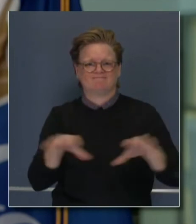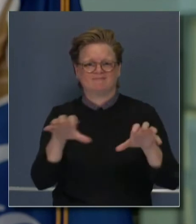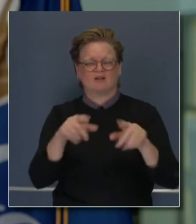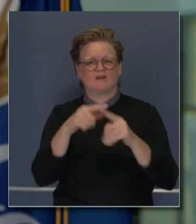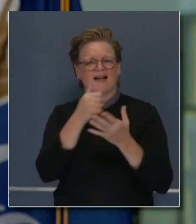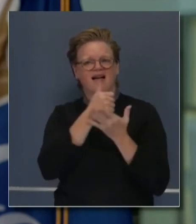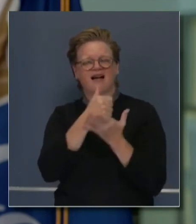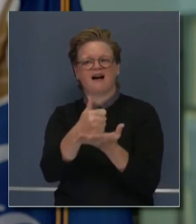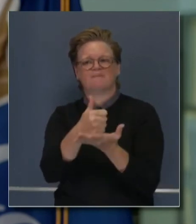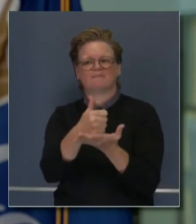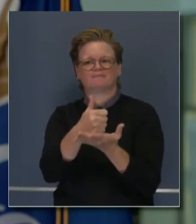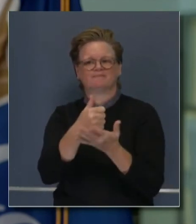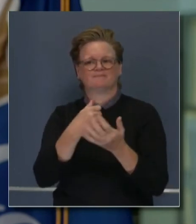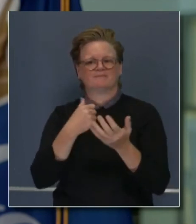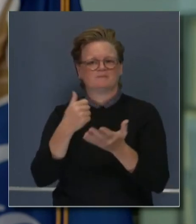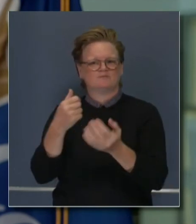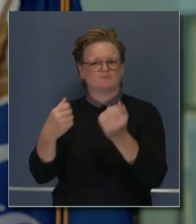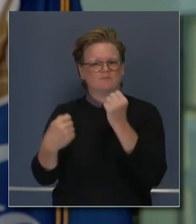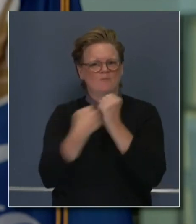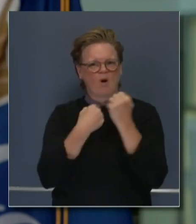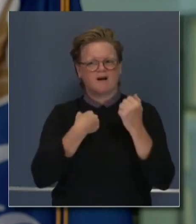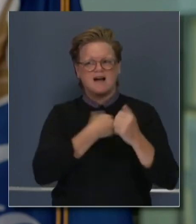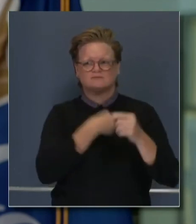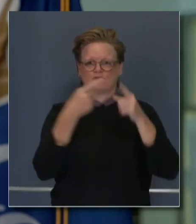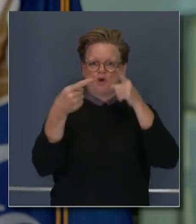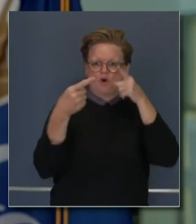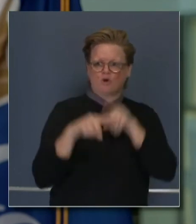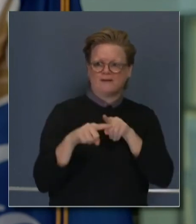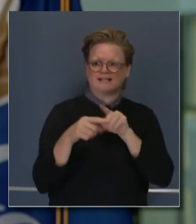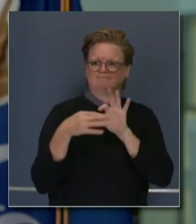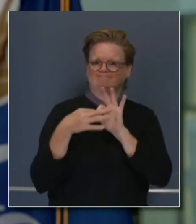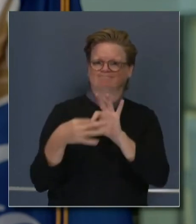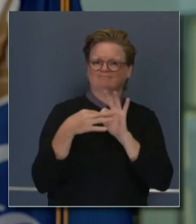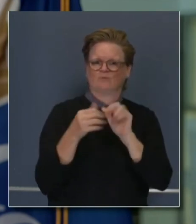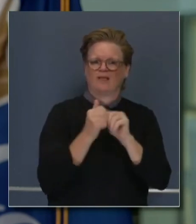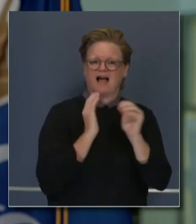goals. Final question, Dave Menashiri, KCRA.